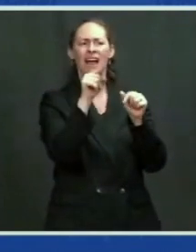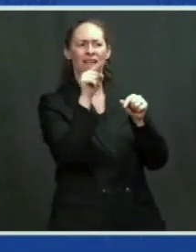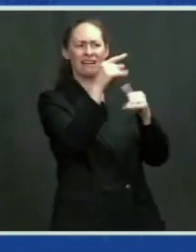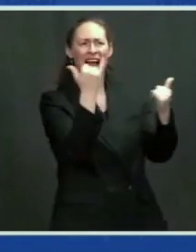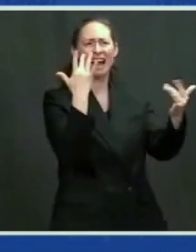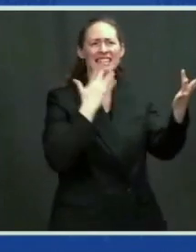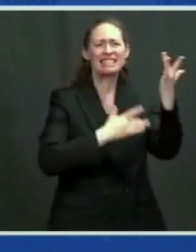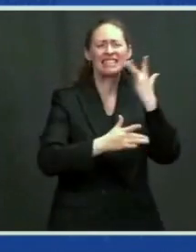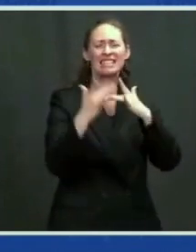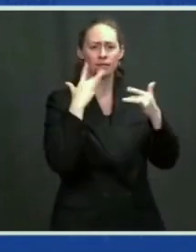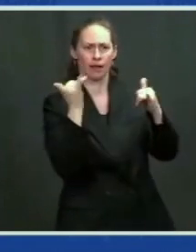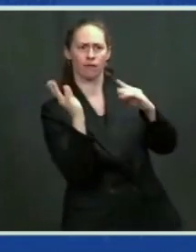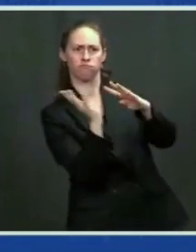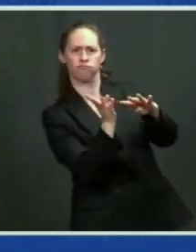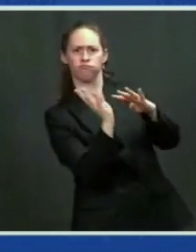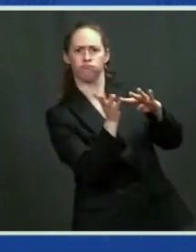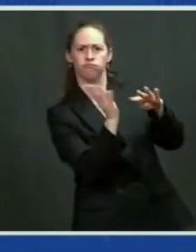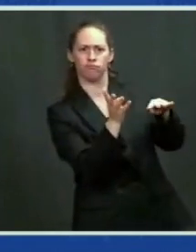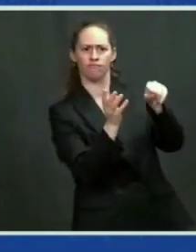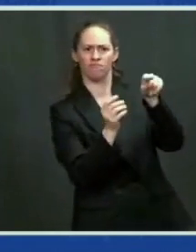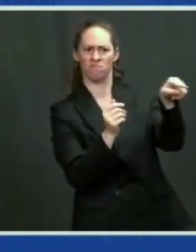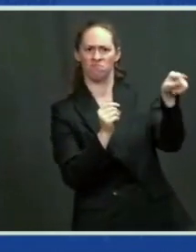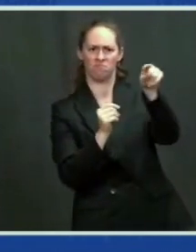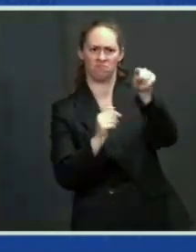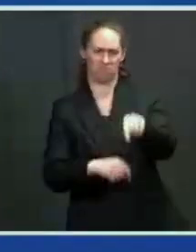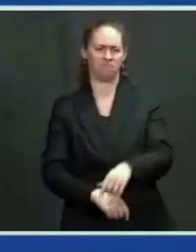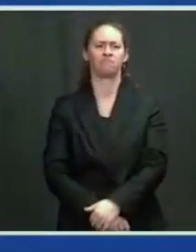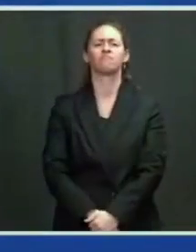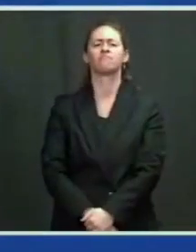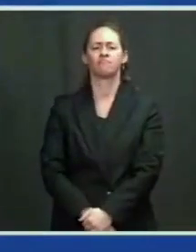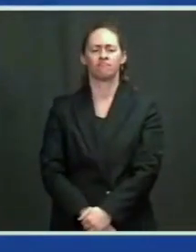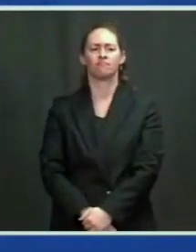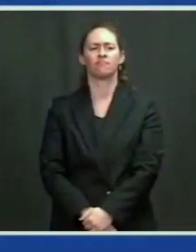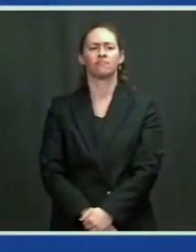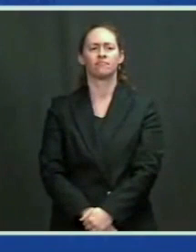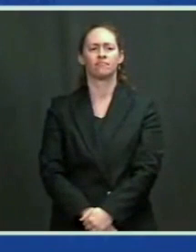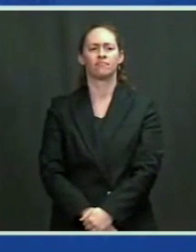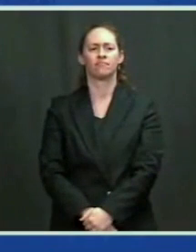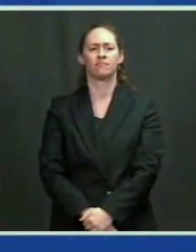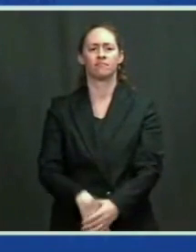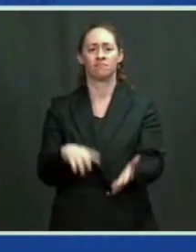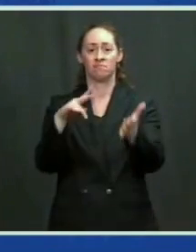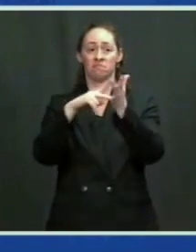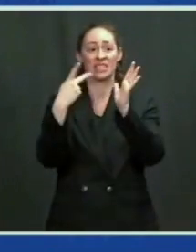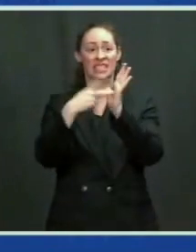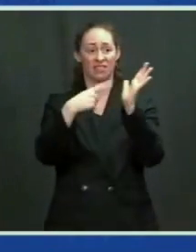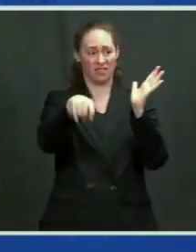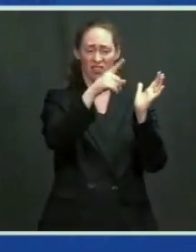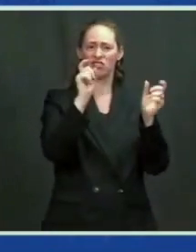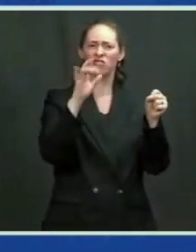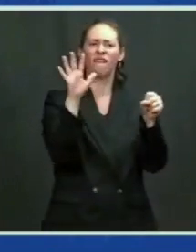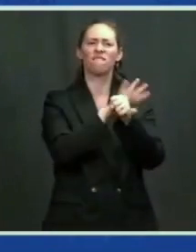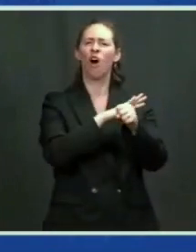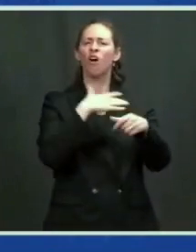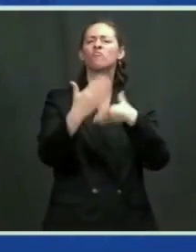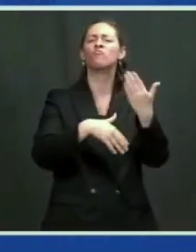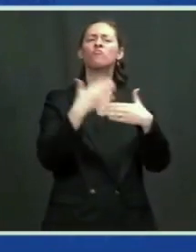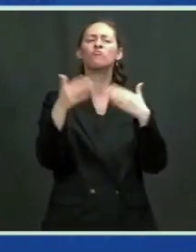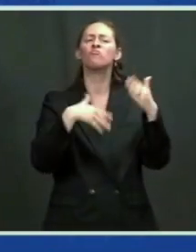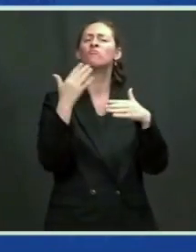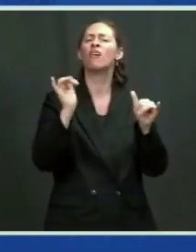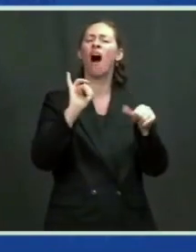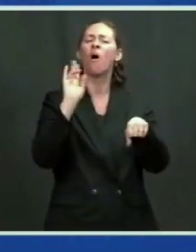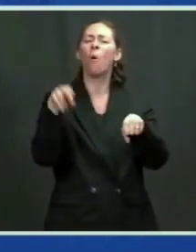should be reaching full operational capacity as we speak, as I speak to you right now. That is good